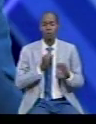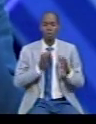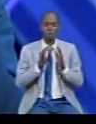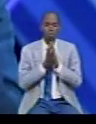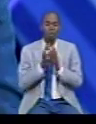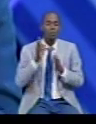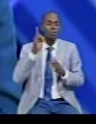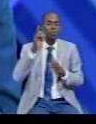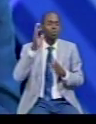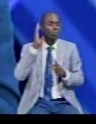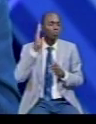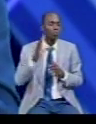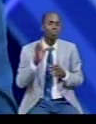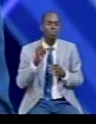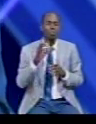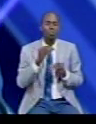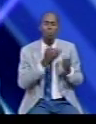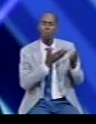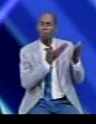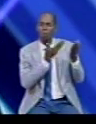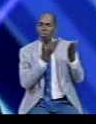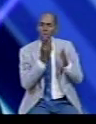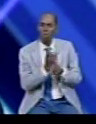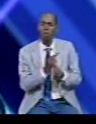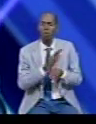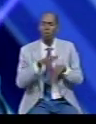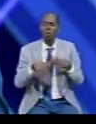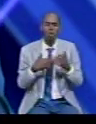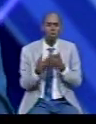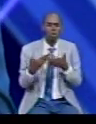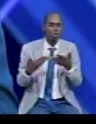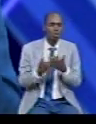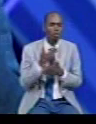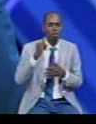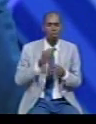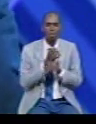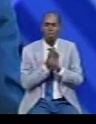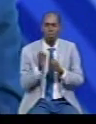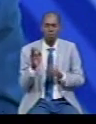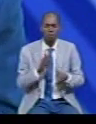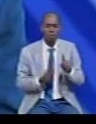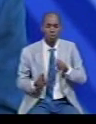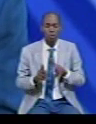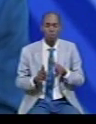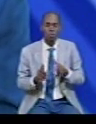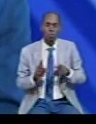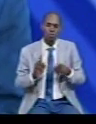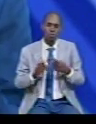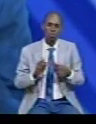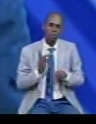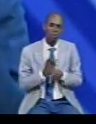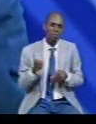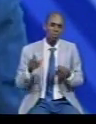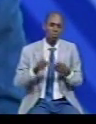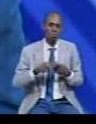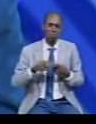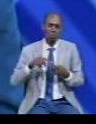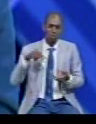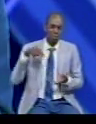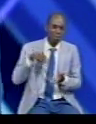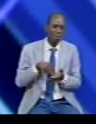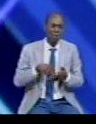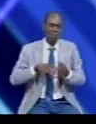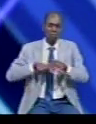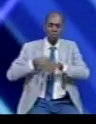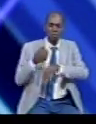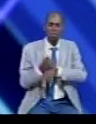so bring all these converts to real standing in the Lord, to be established in the Lord, so